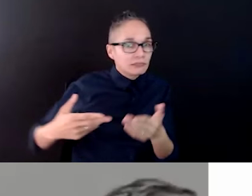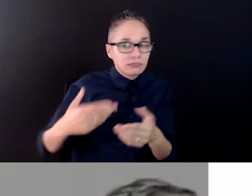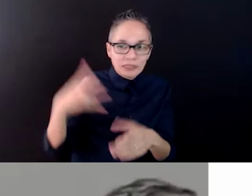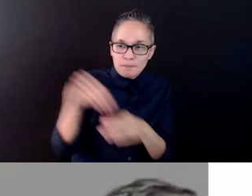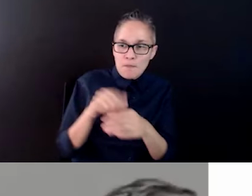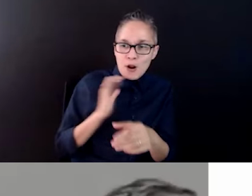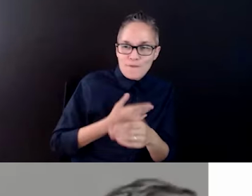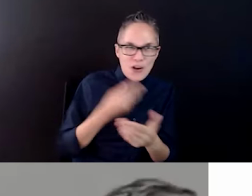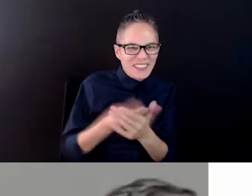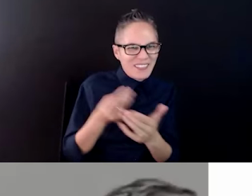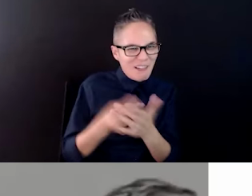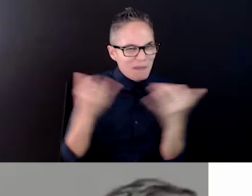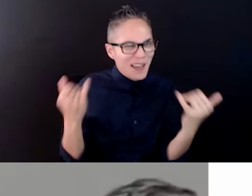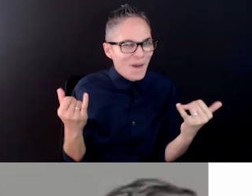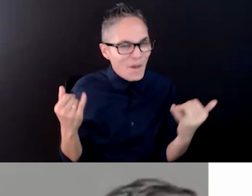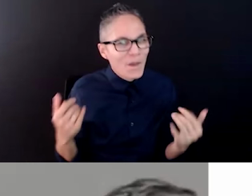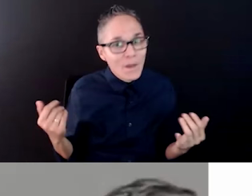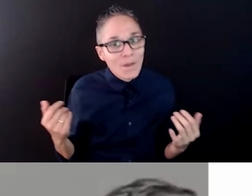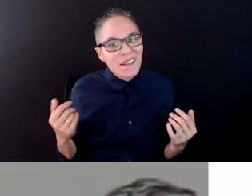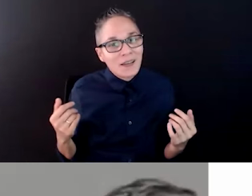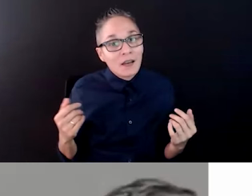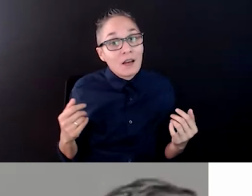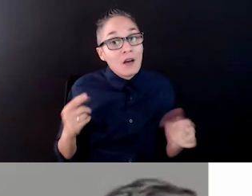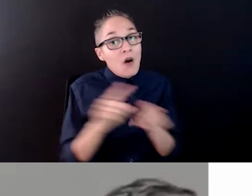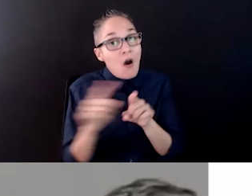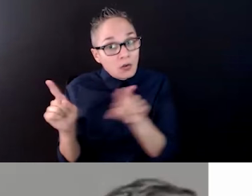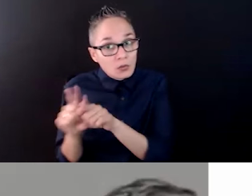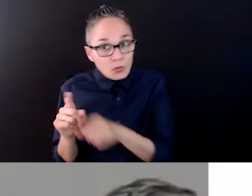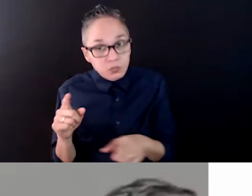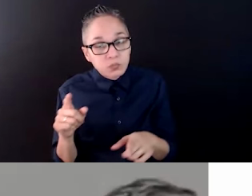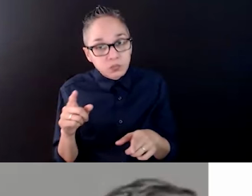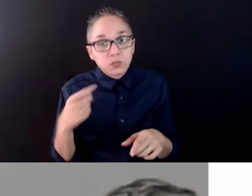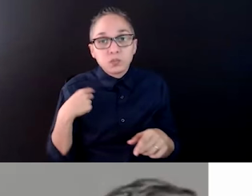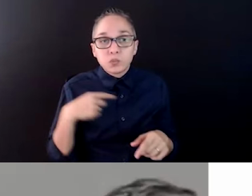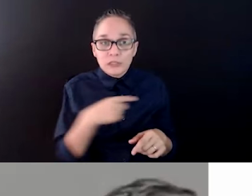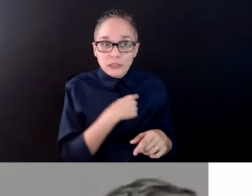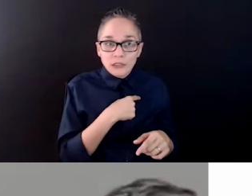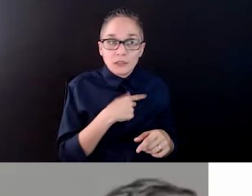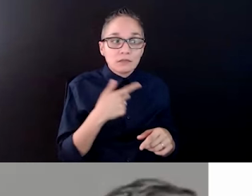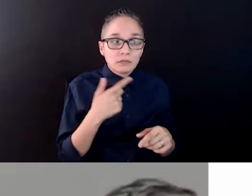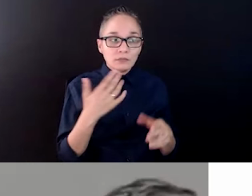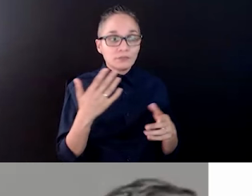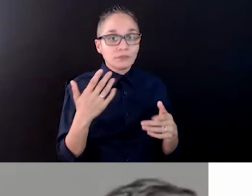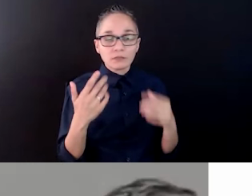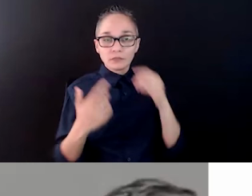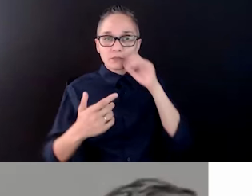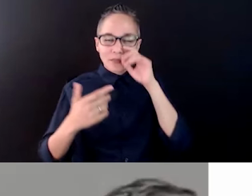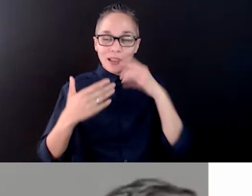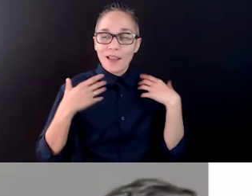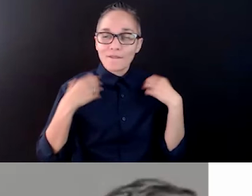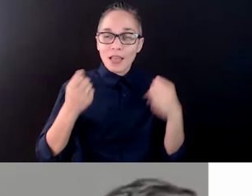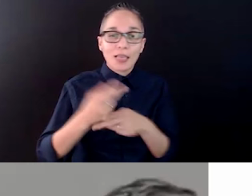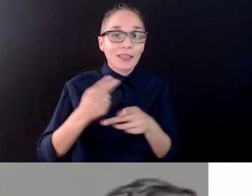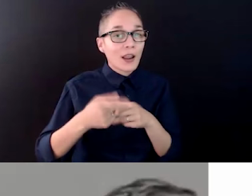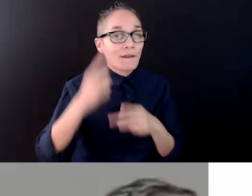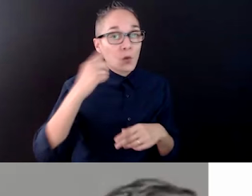income. So we've also got healthcare for half